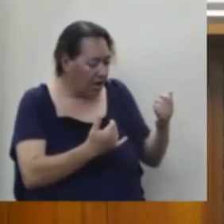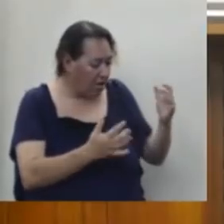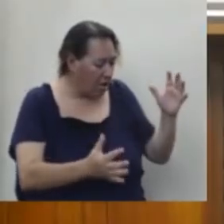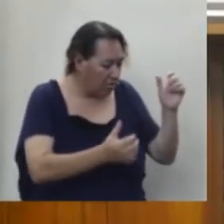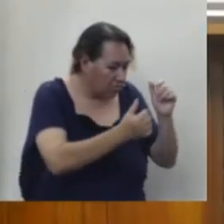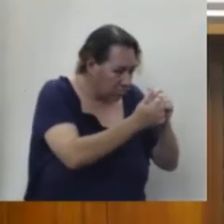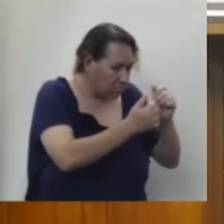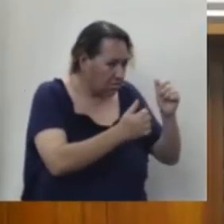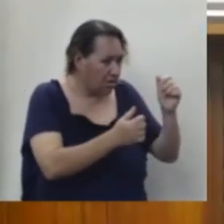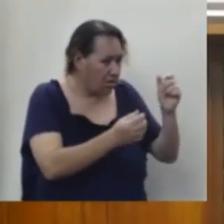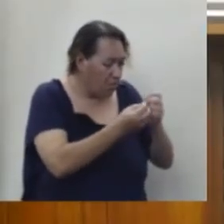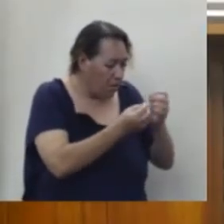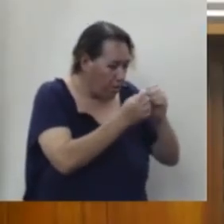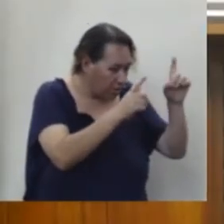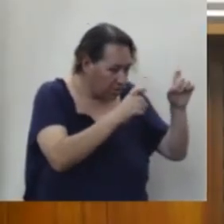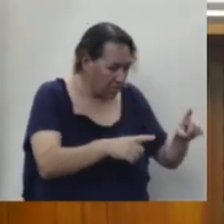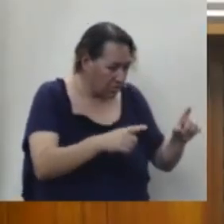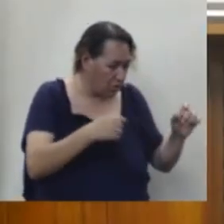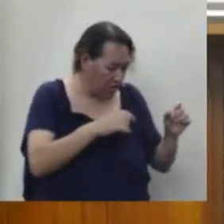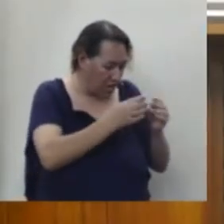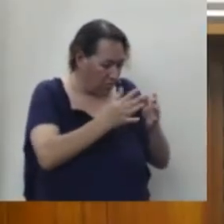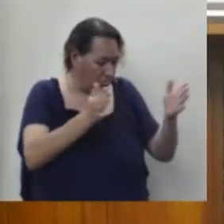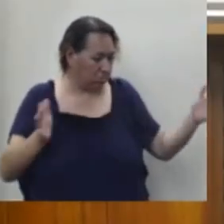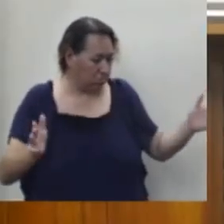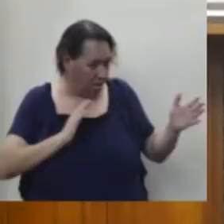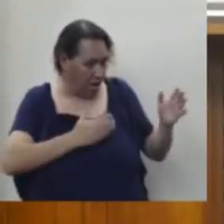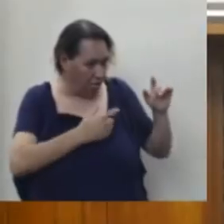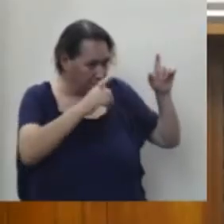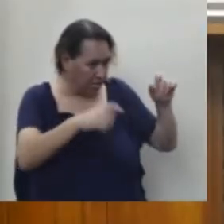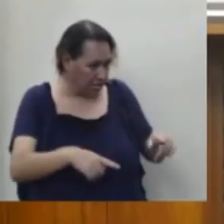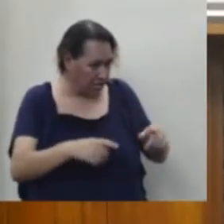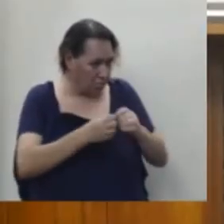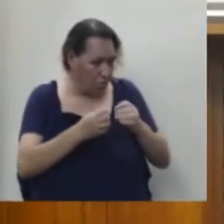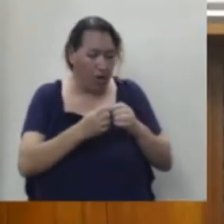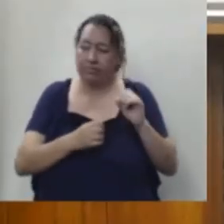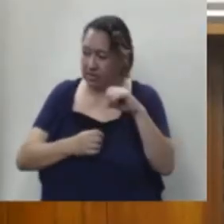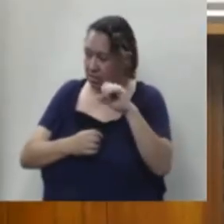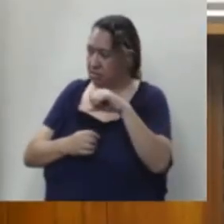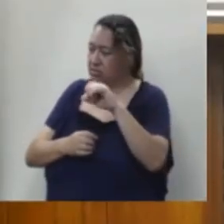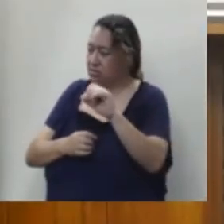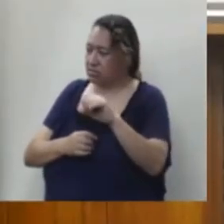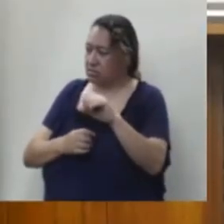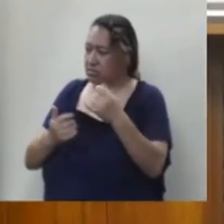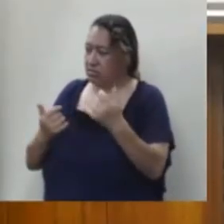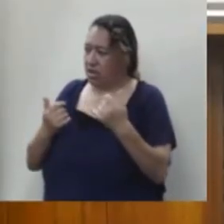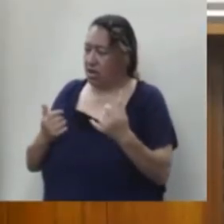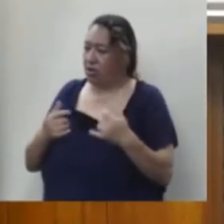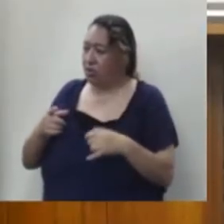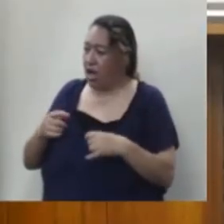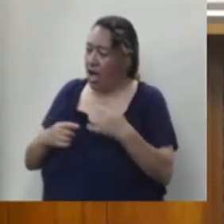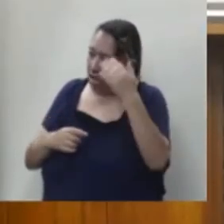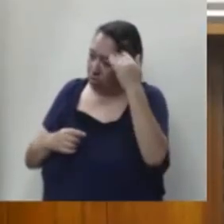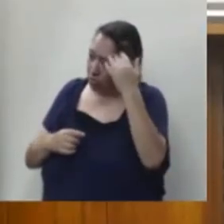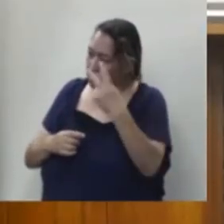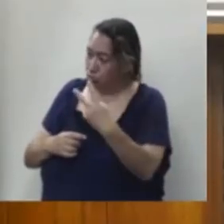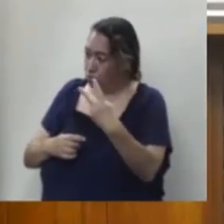expand our testing capabilities. Right. As you know, we've done, I know of 2 so far that we have done, and